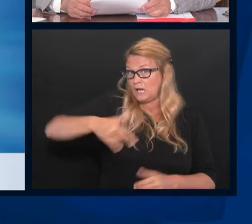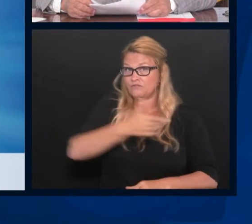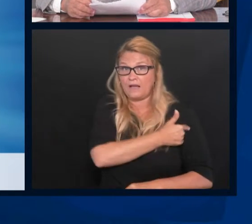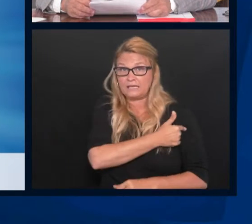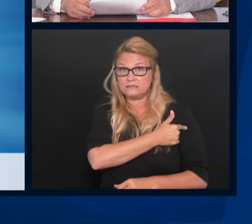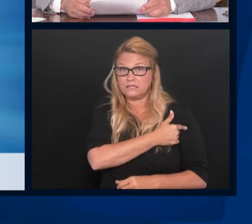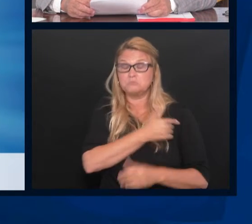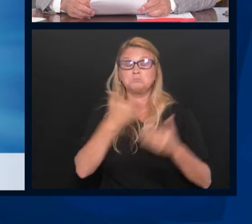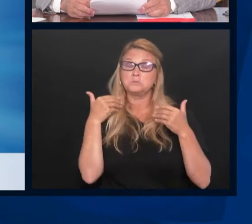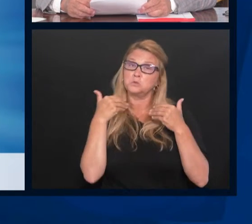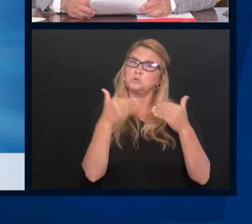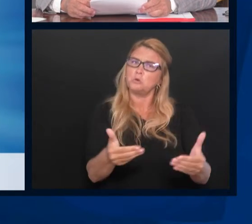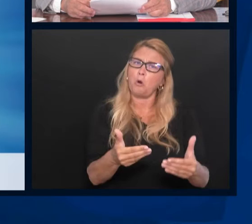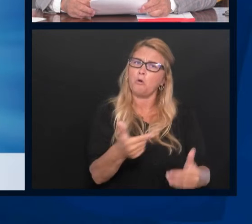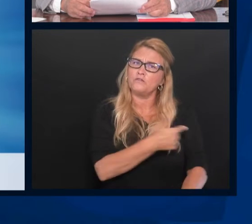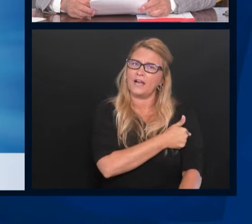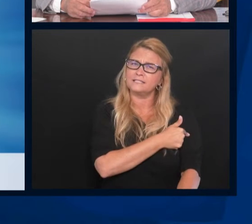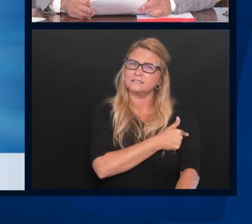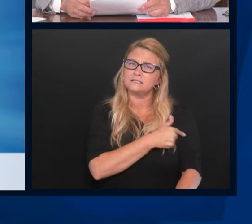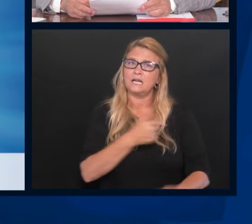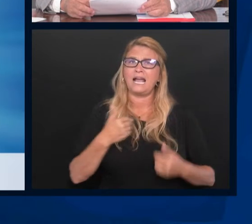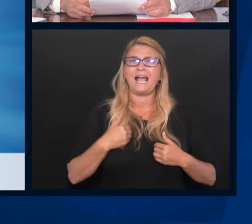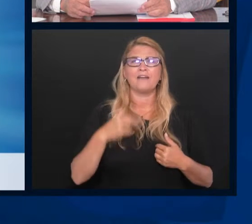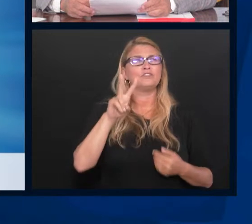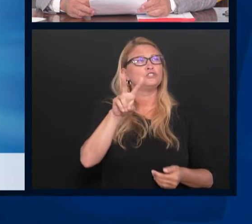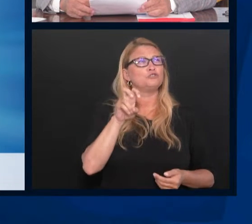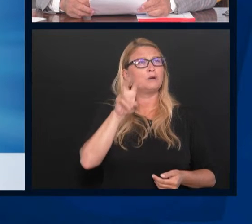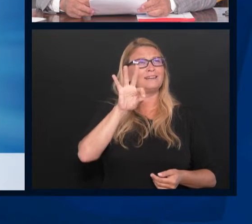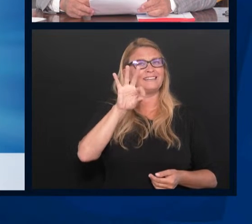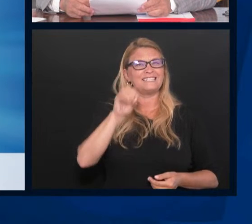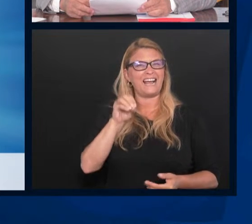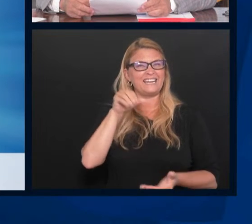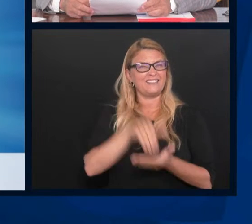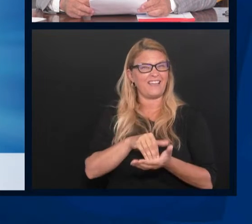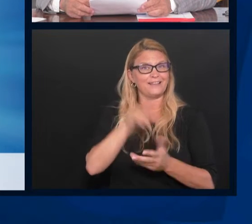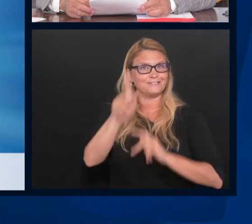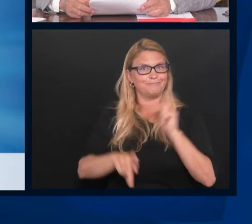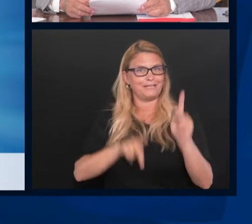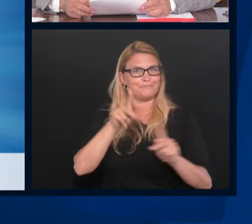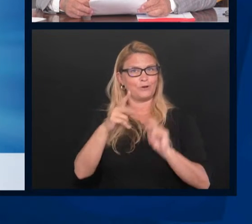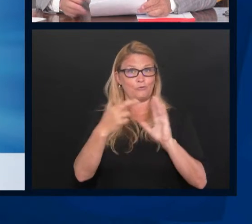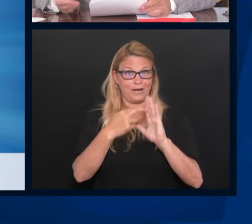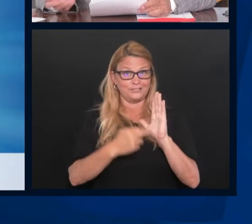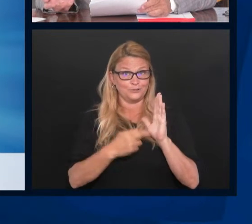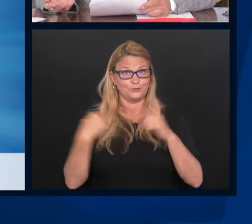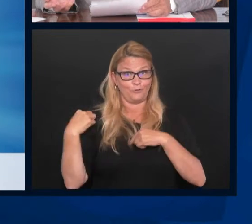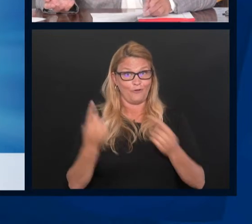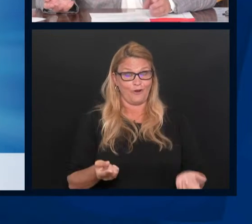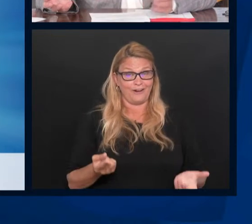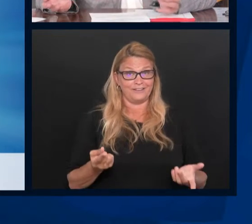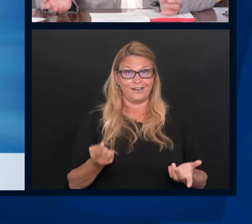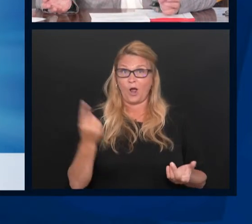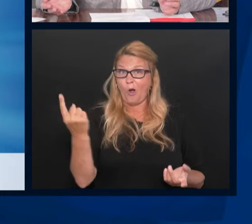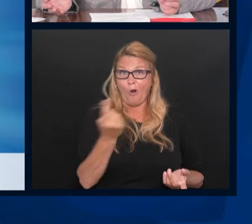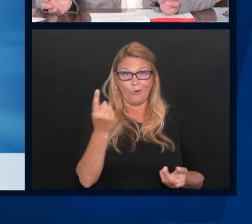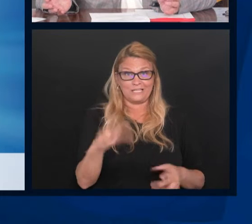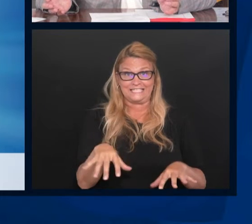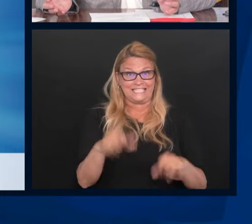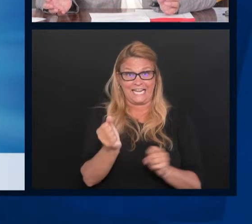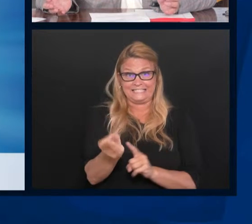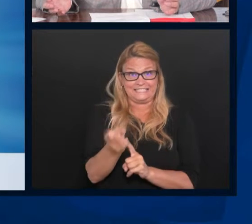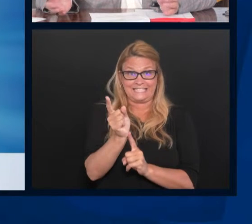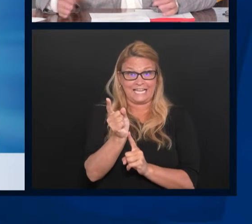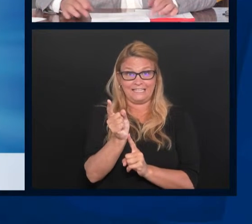get vaccinated. I mean, there's 290,000 people that have registered so far. It only takes a second to